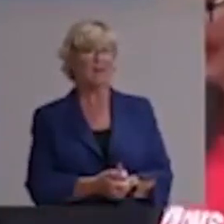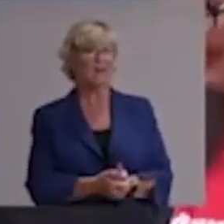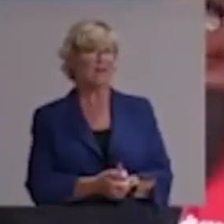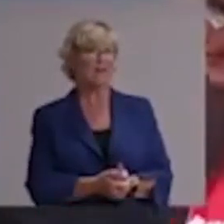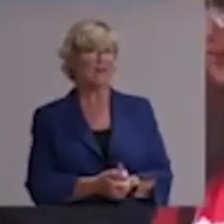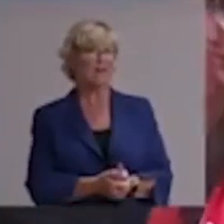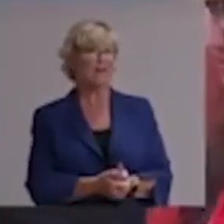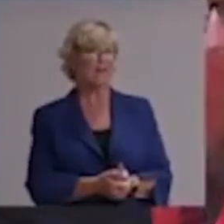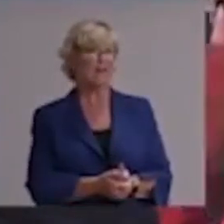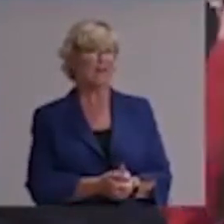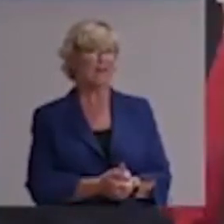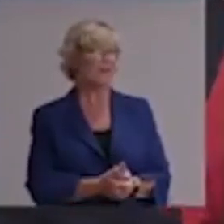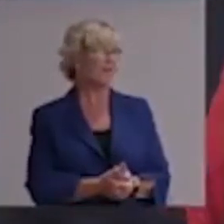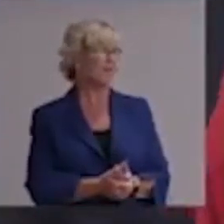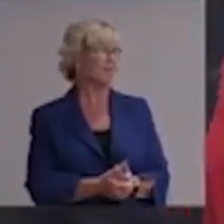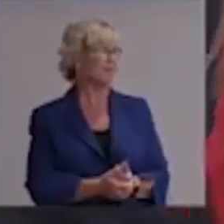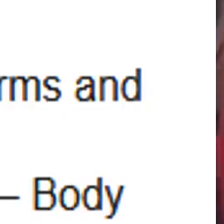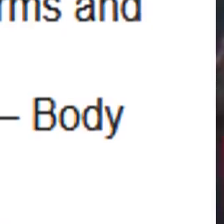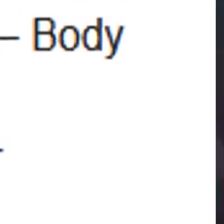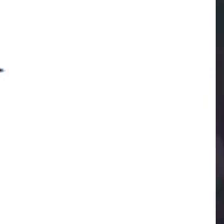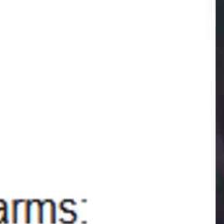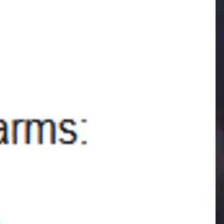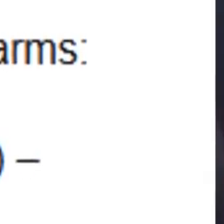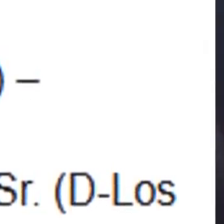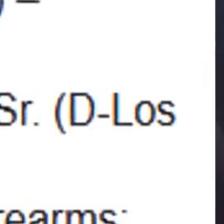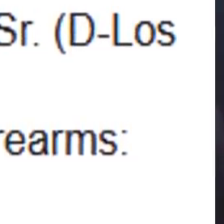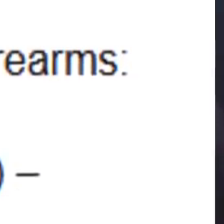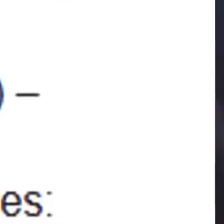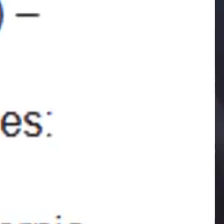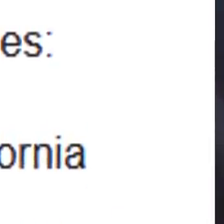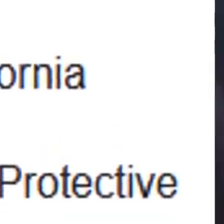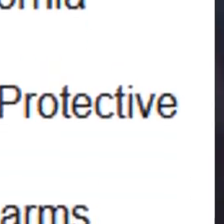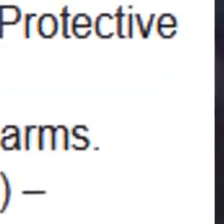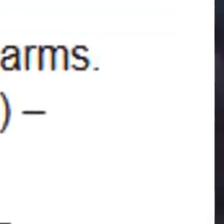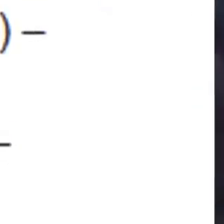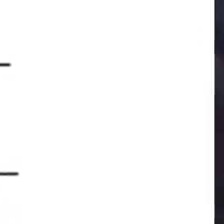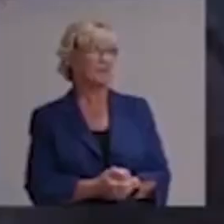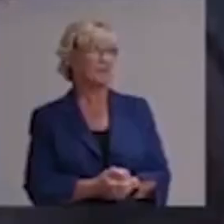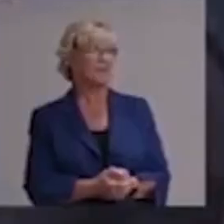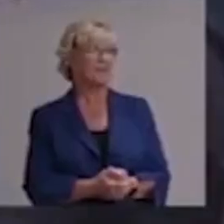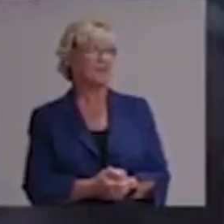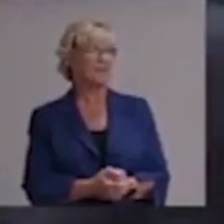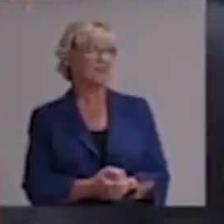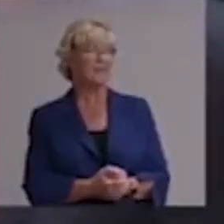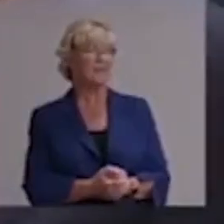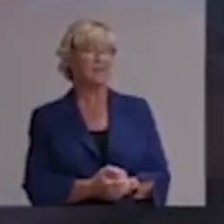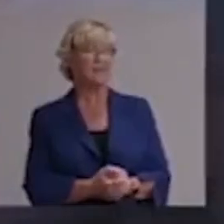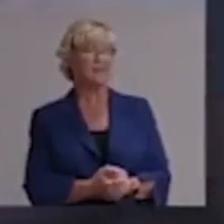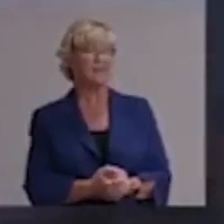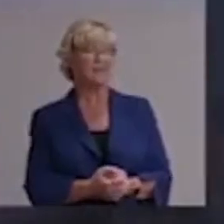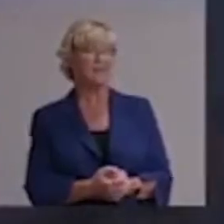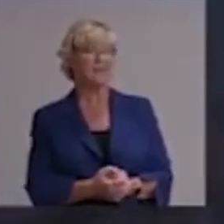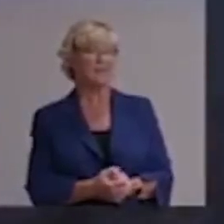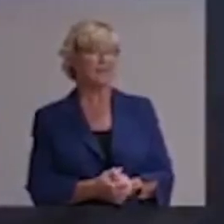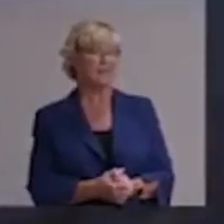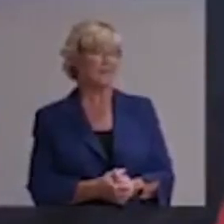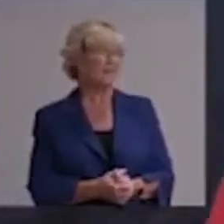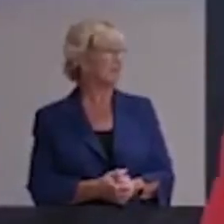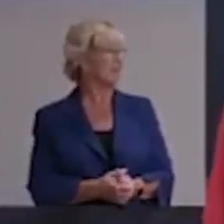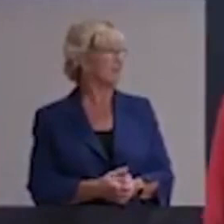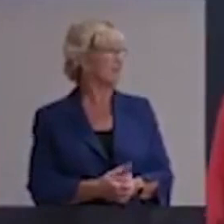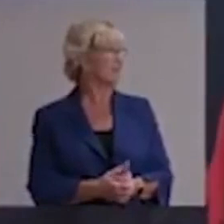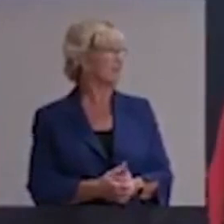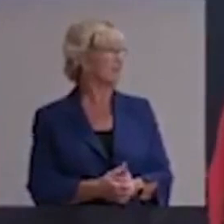signed all the gun control bills. Seriously, they had like 20 of them. Most notably is